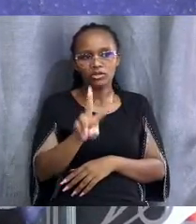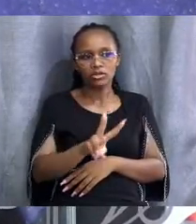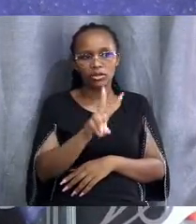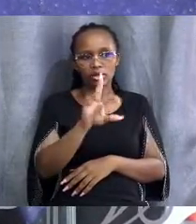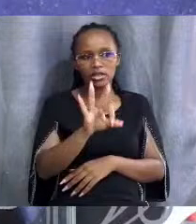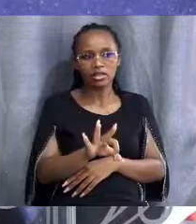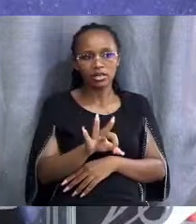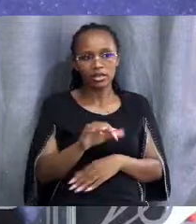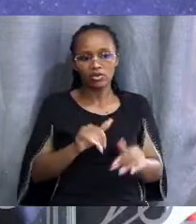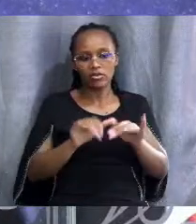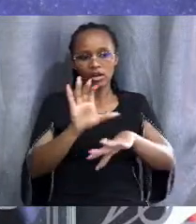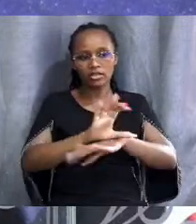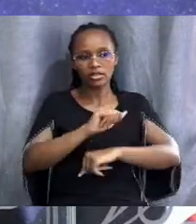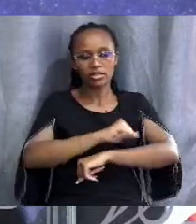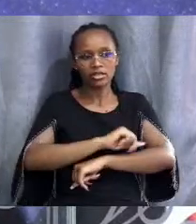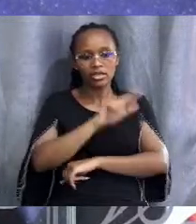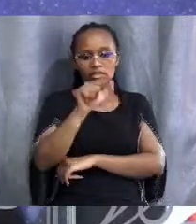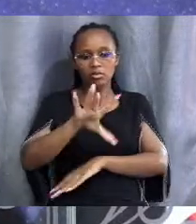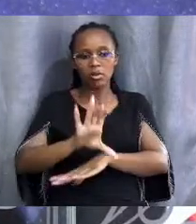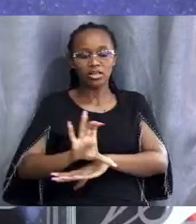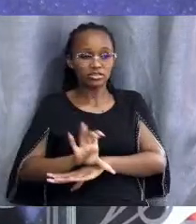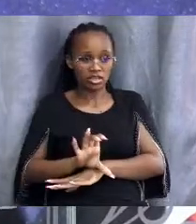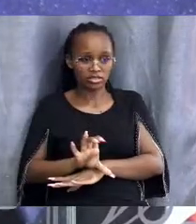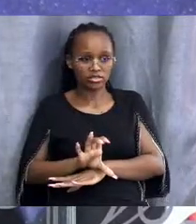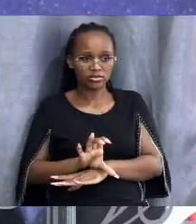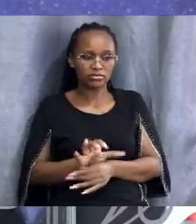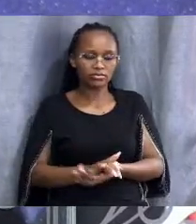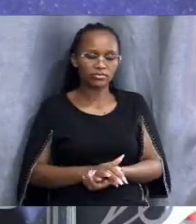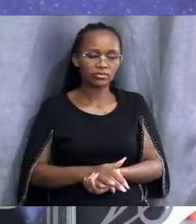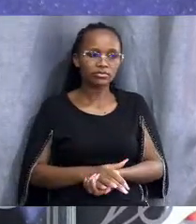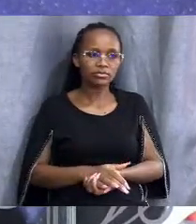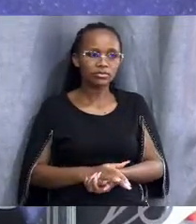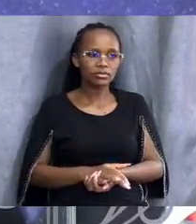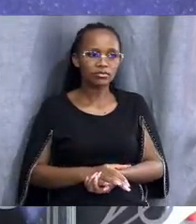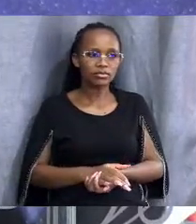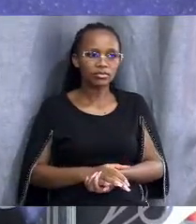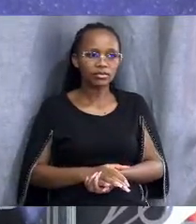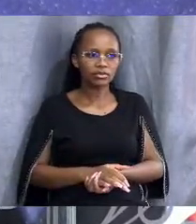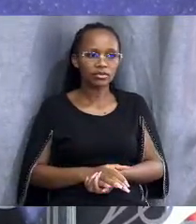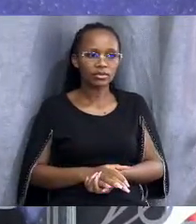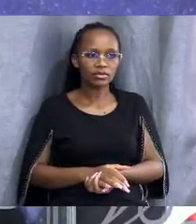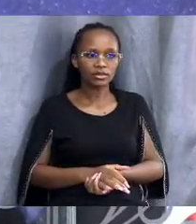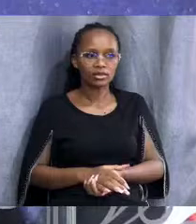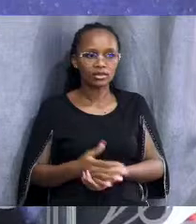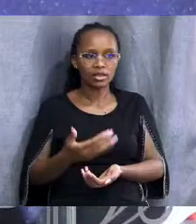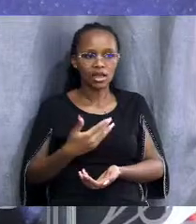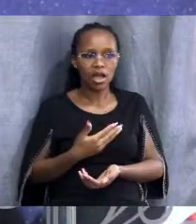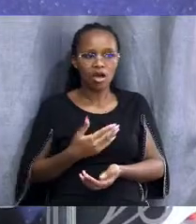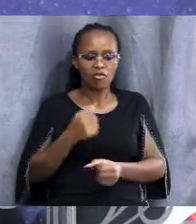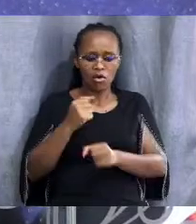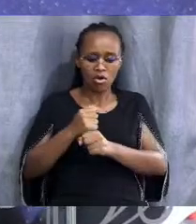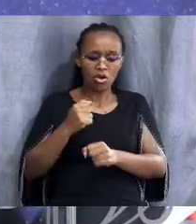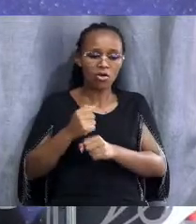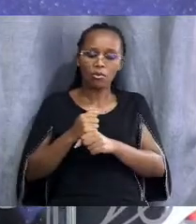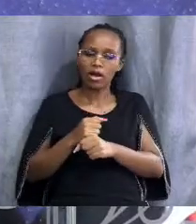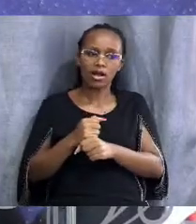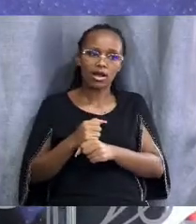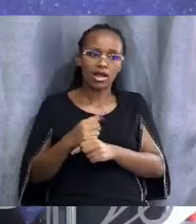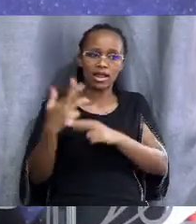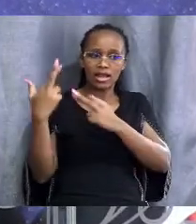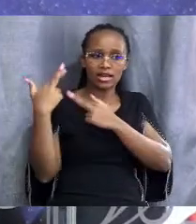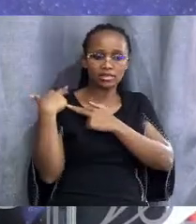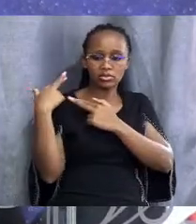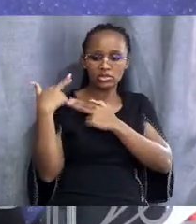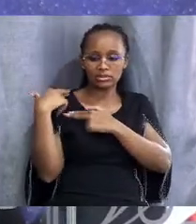nare murumiriri wa Sunday School ya PCEA Zimamang Church na alare na kio dwari